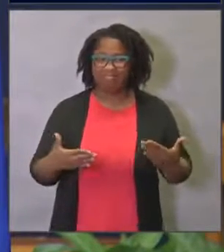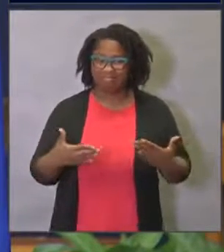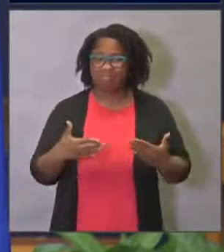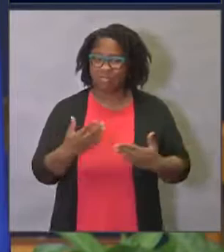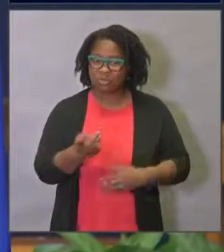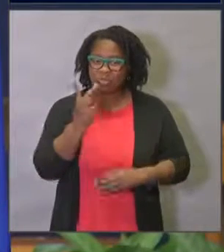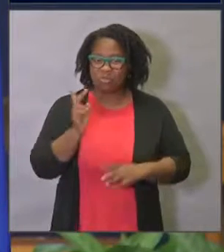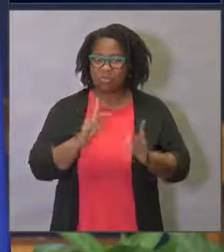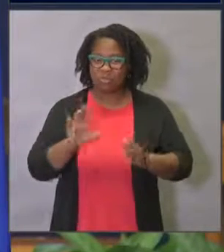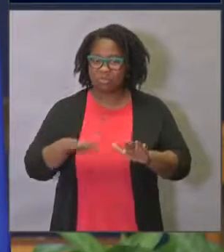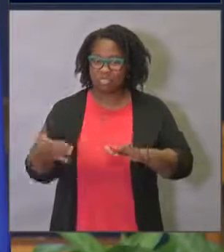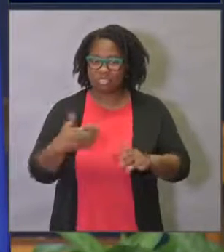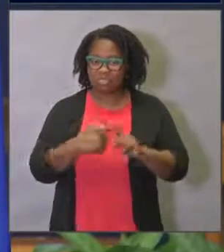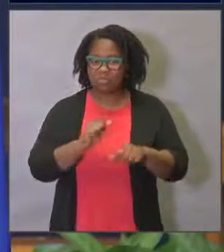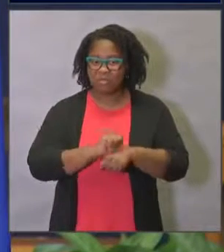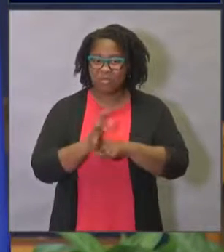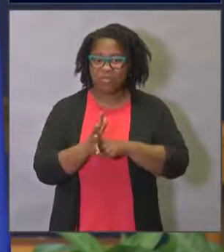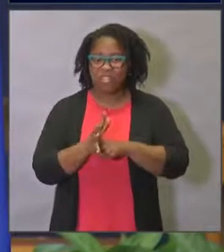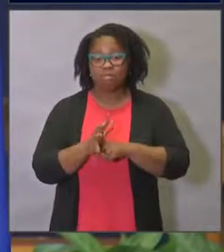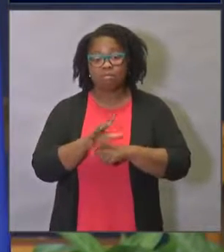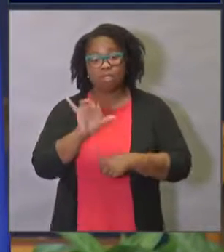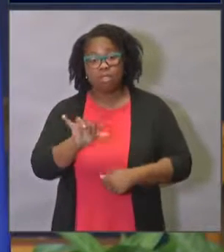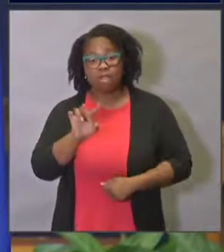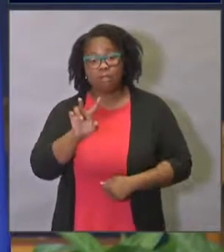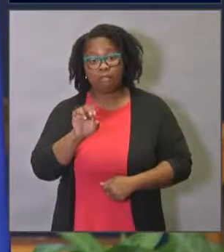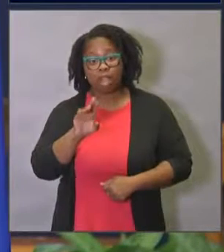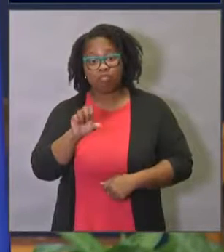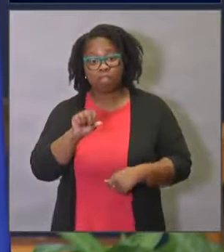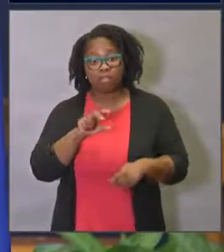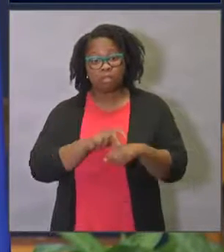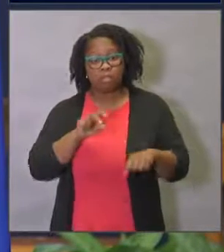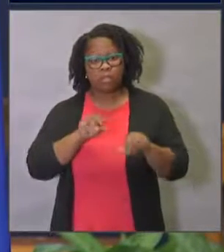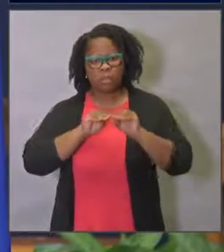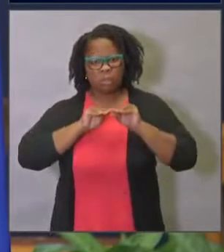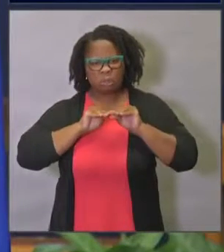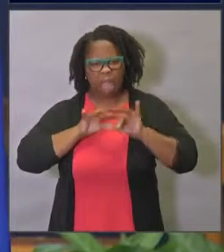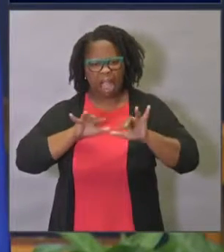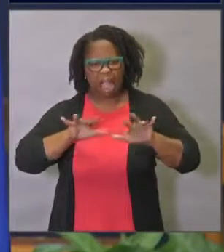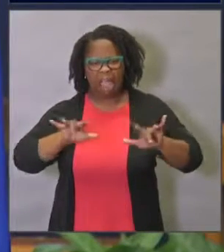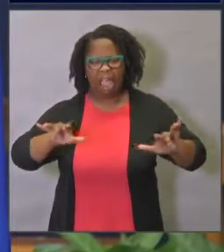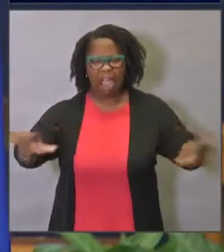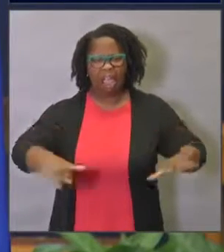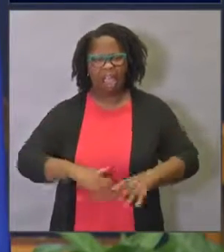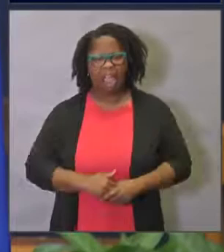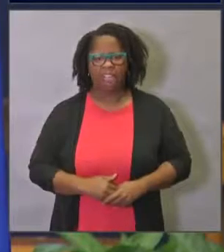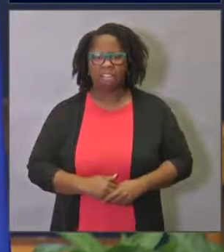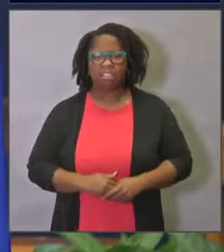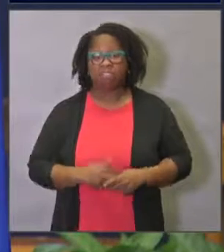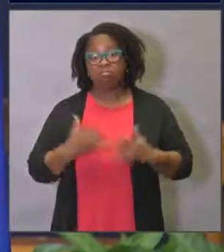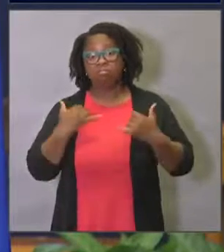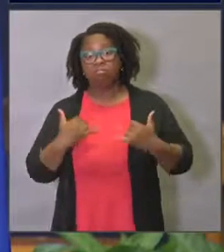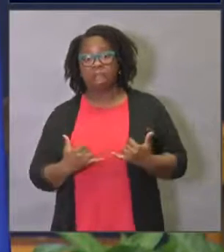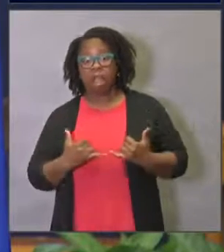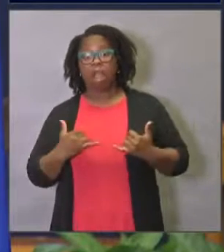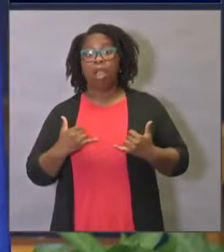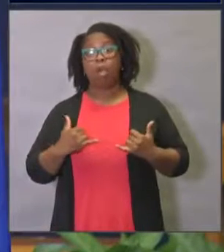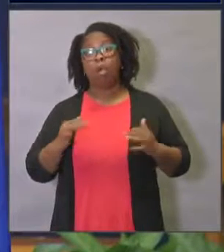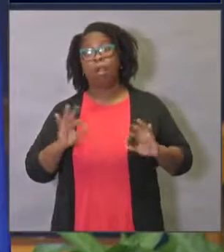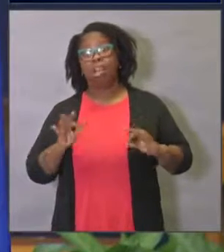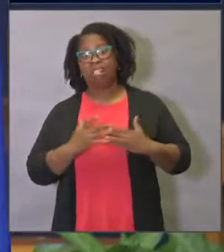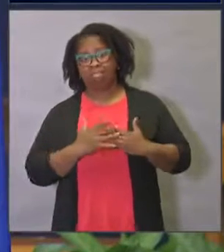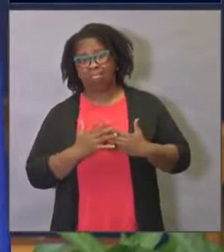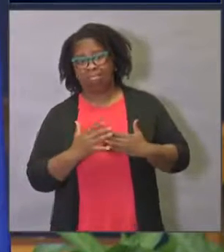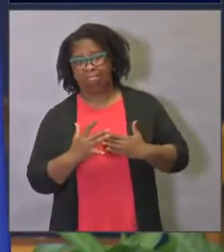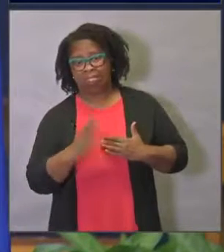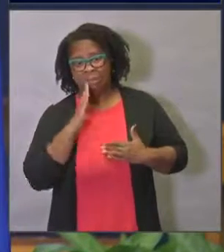neighborhoods. We have the most difficult road yet in front of us, and I encourage everyone to stay home as much